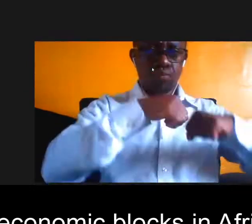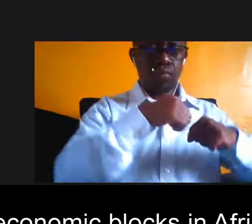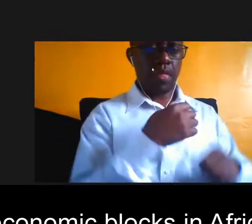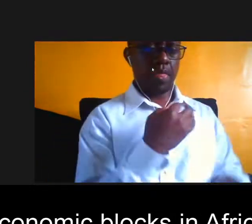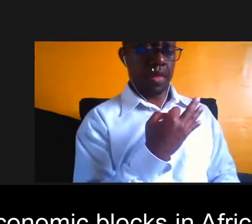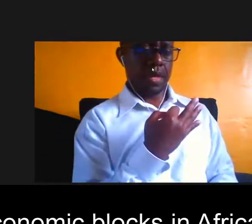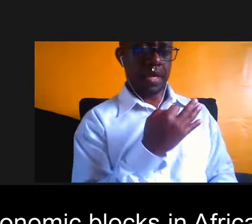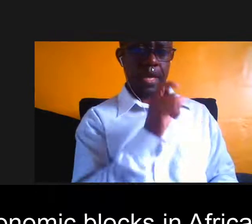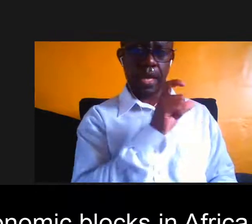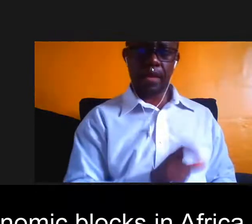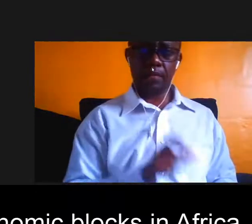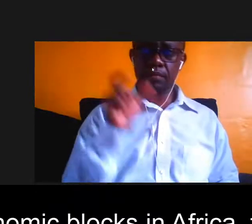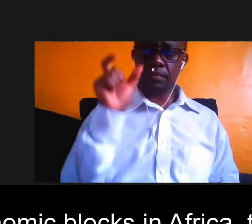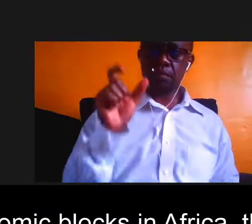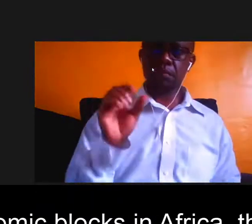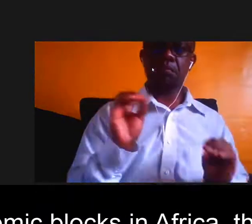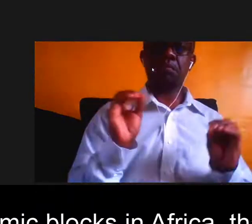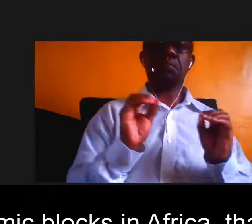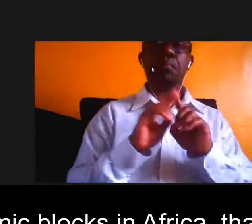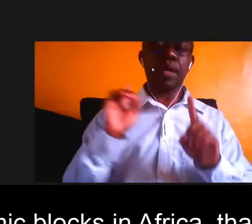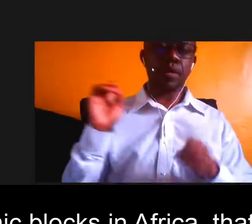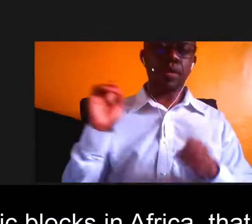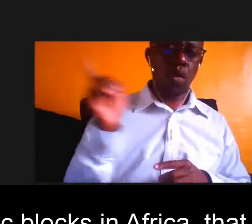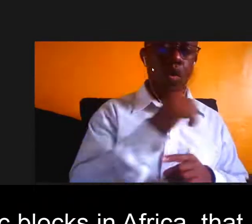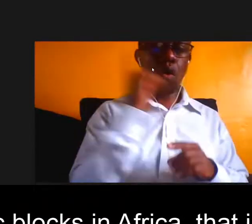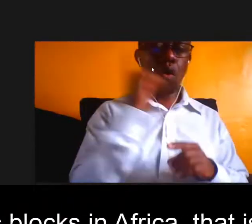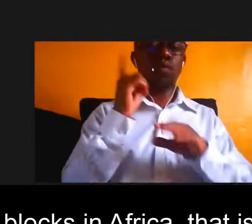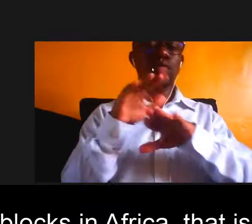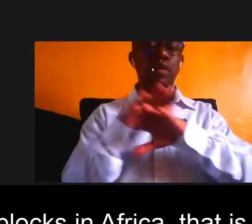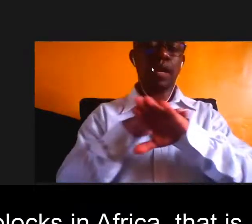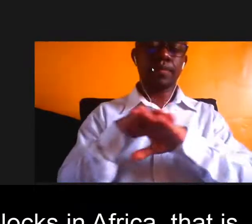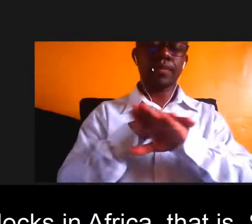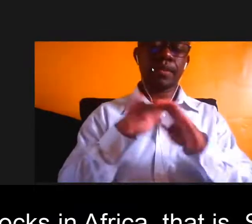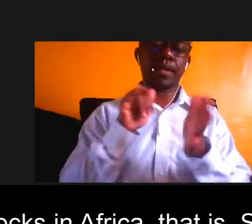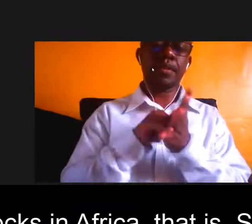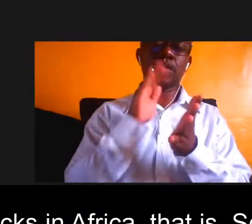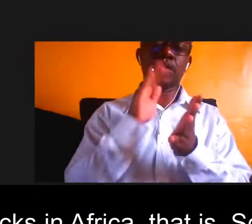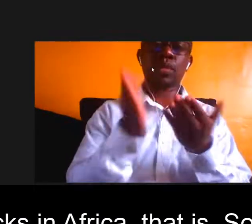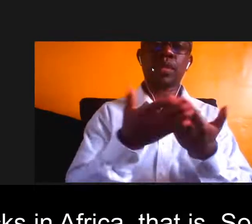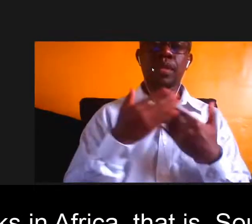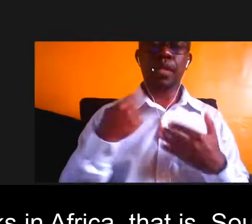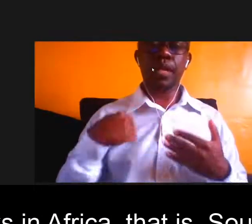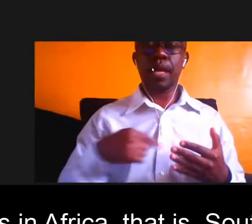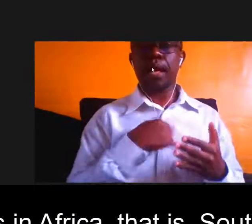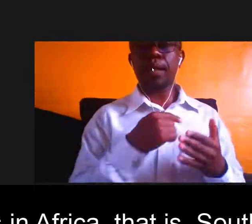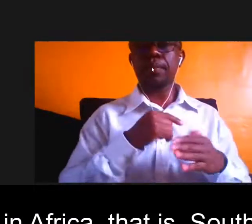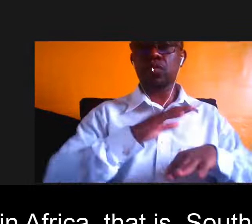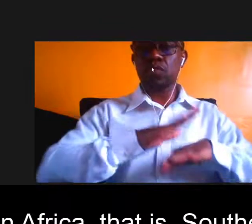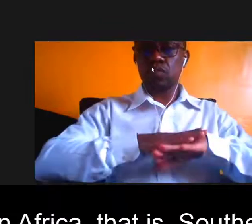it is based on the continent of Africa. That will give us a lot of platform,